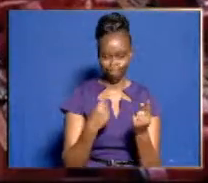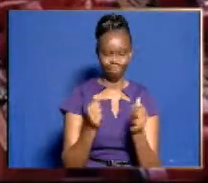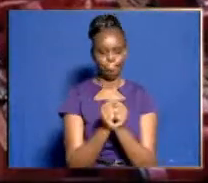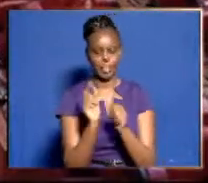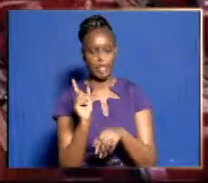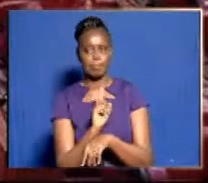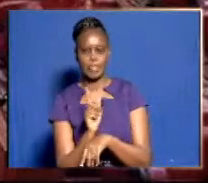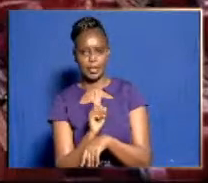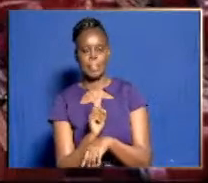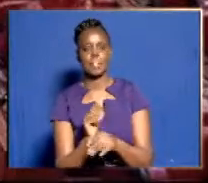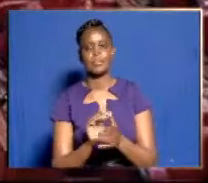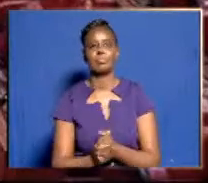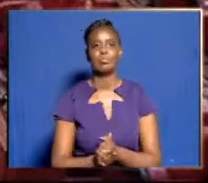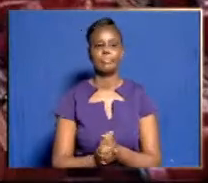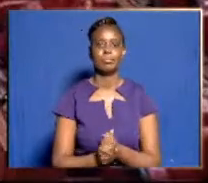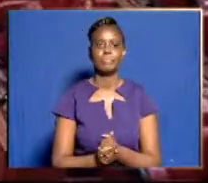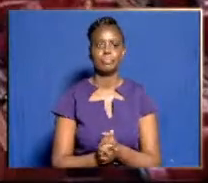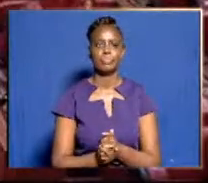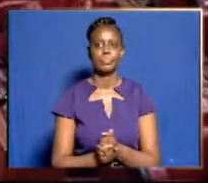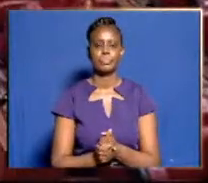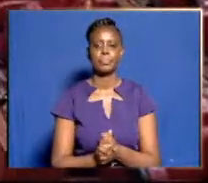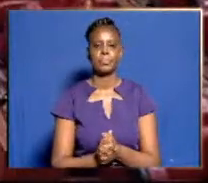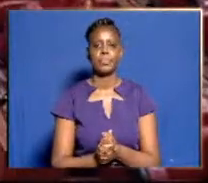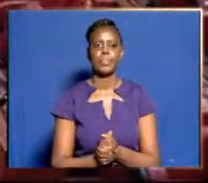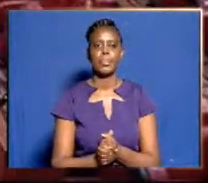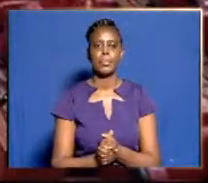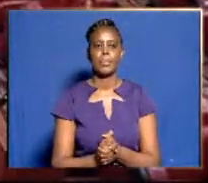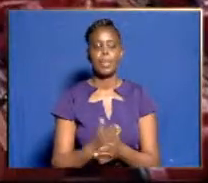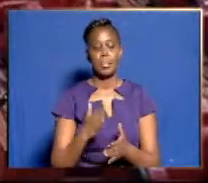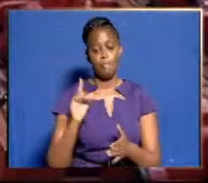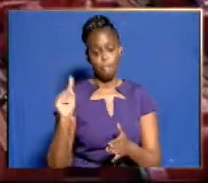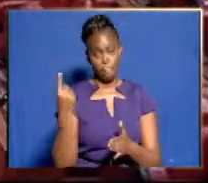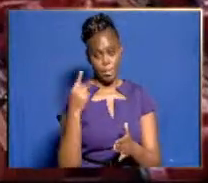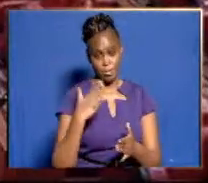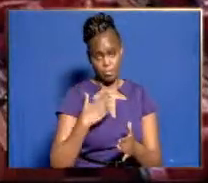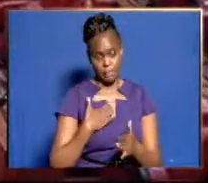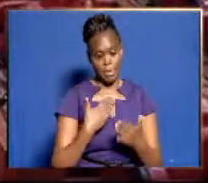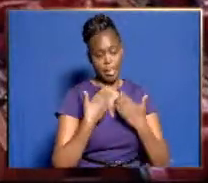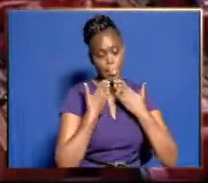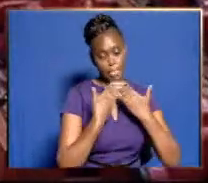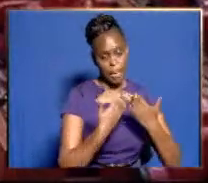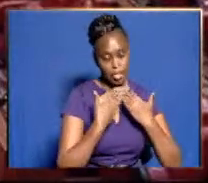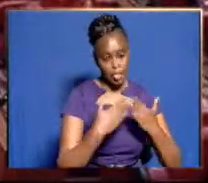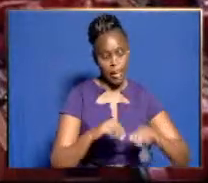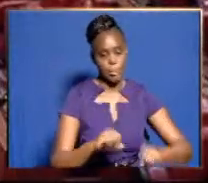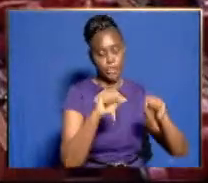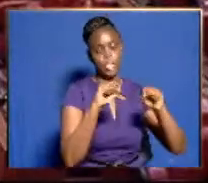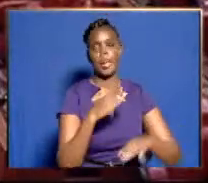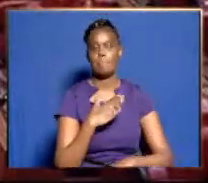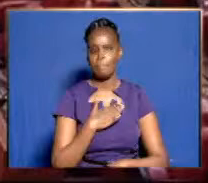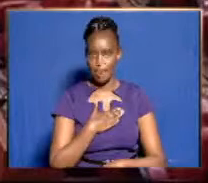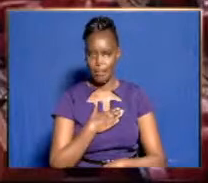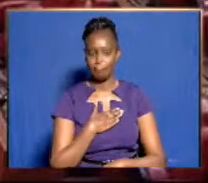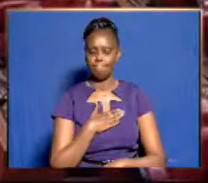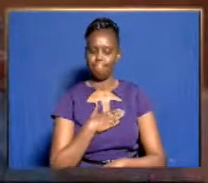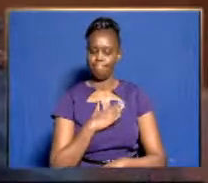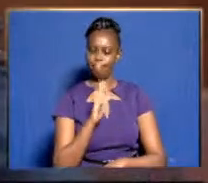be very difficult. But, Honorable Speaker, I must start by thanking my chairman for that good